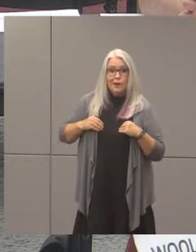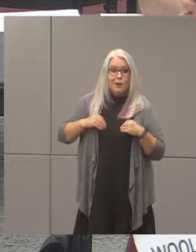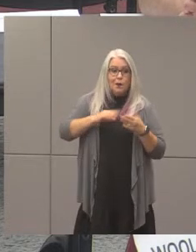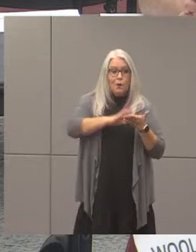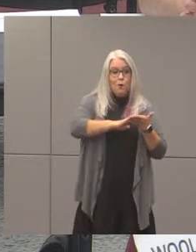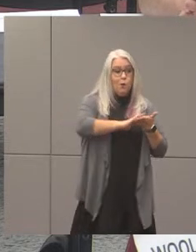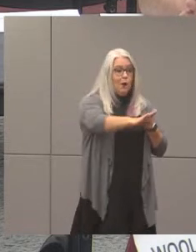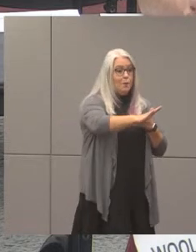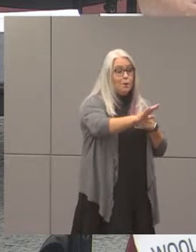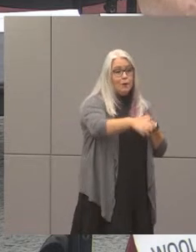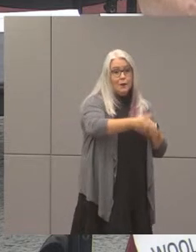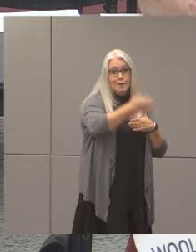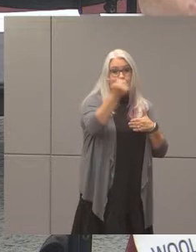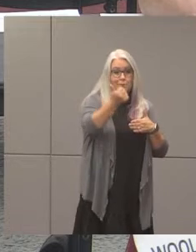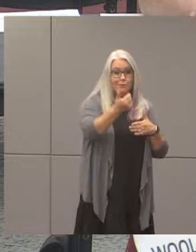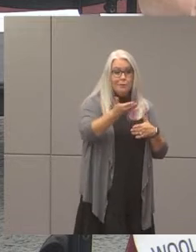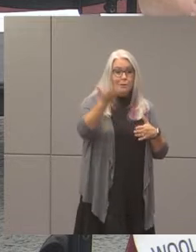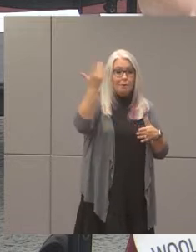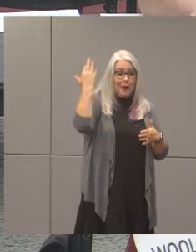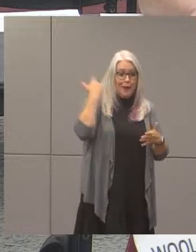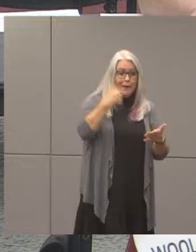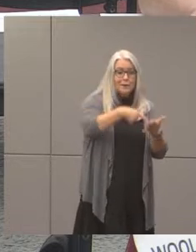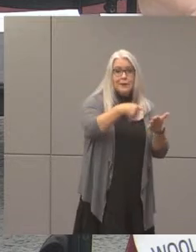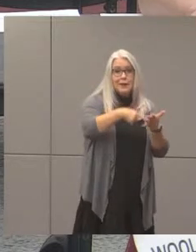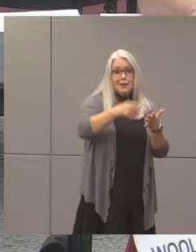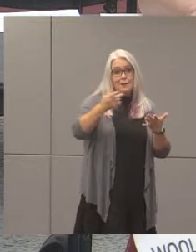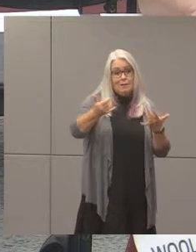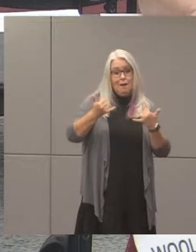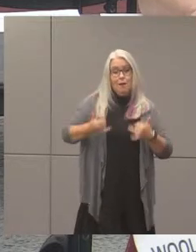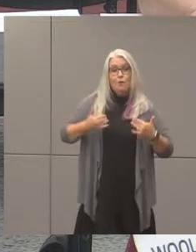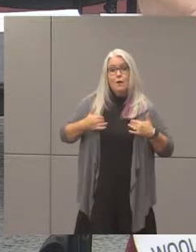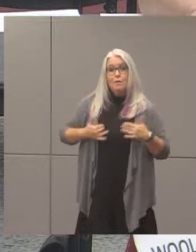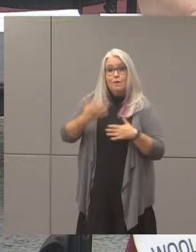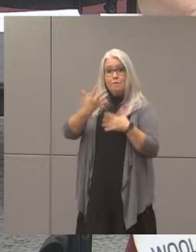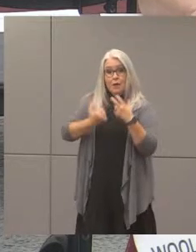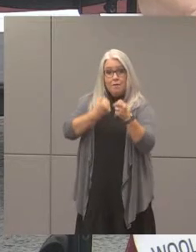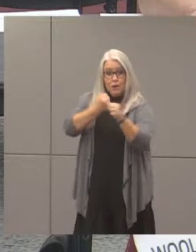past debt and then have a 5-year contract,